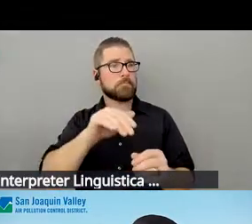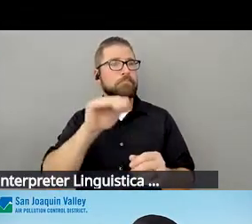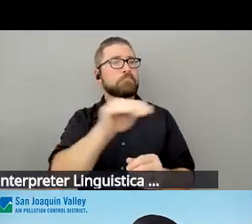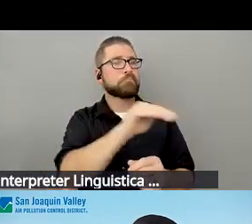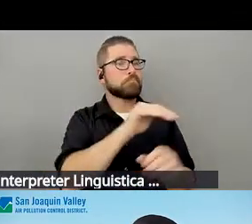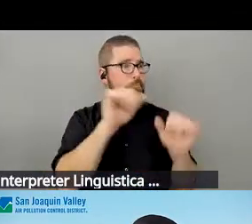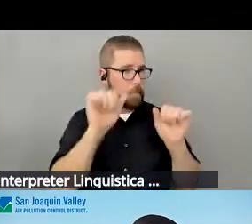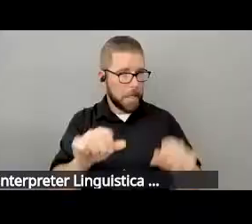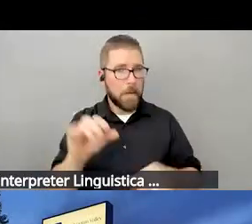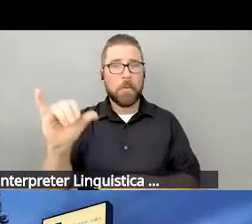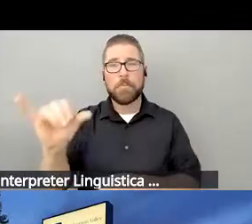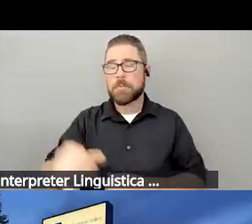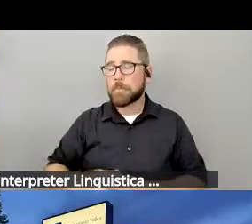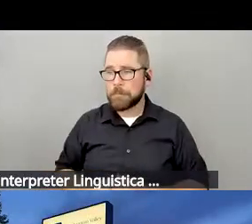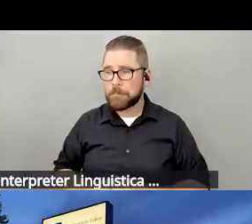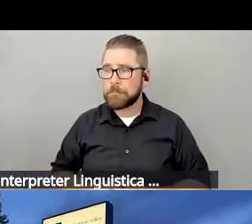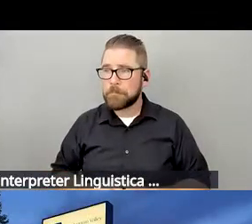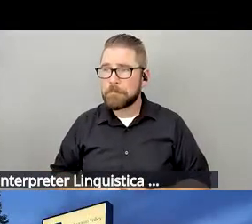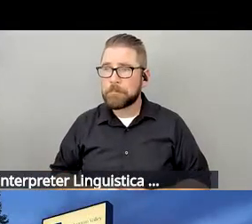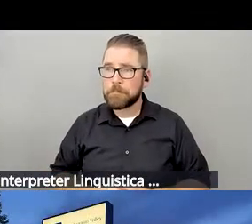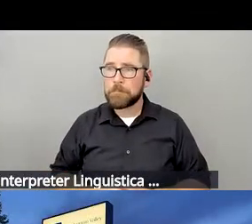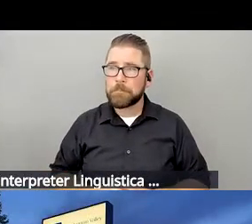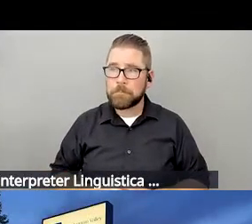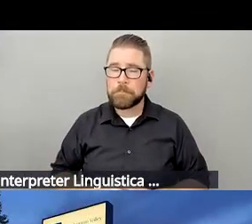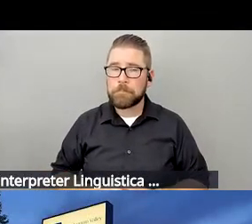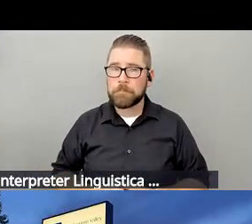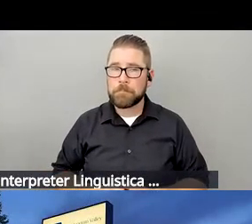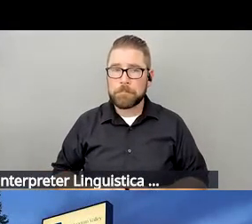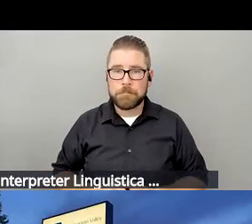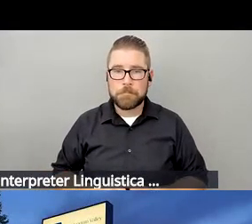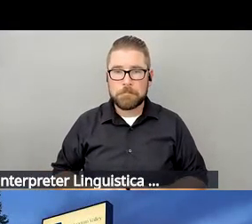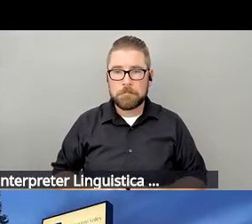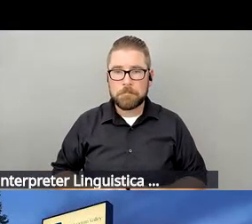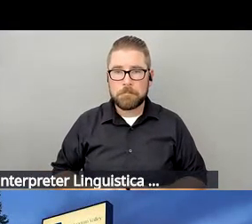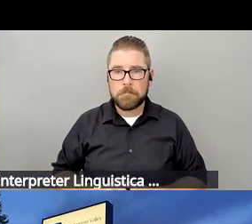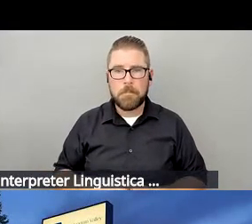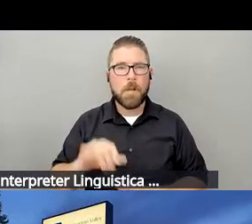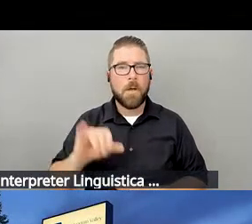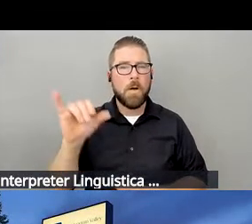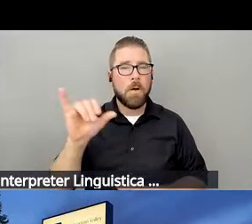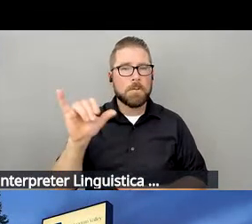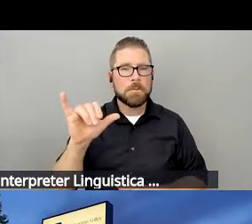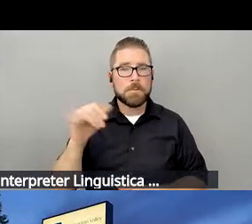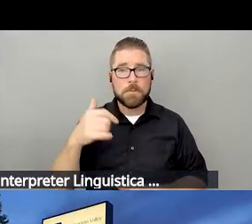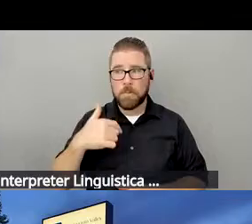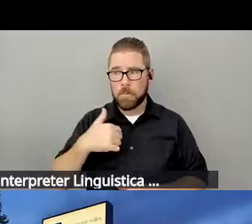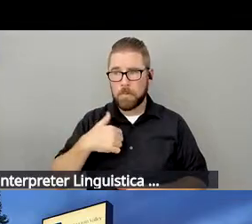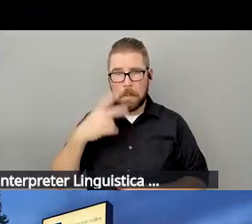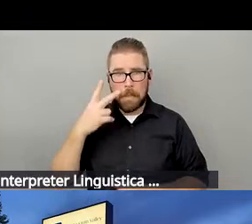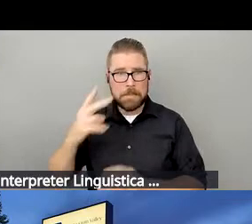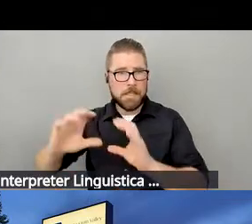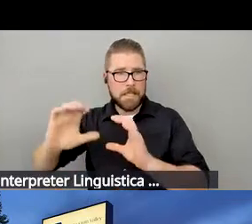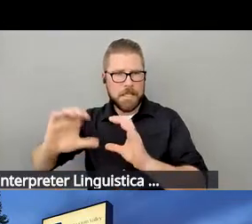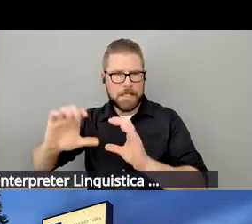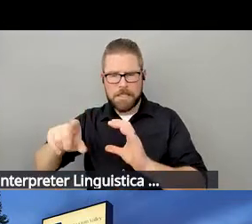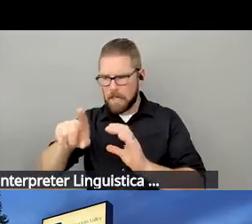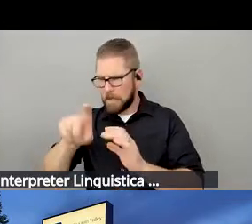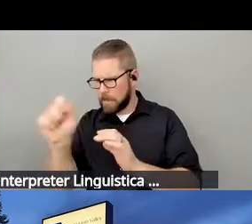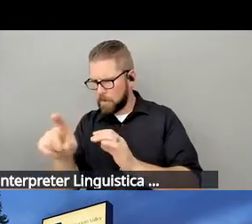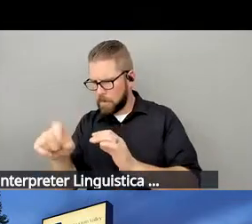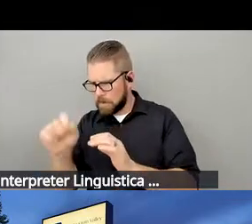I also, while I had a moment, I thought maybe I could follow up on a couple of questions that I see posed in the chat that I'll just read